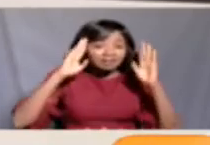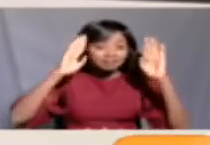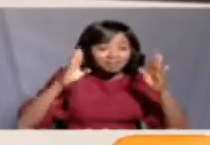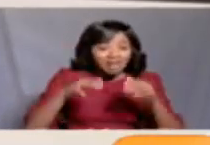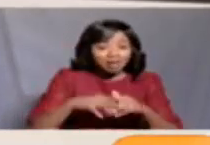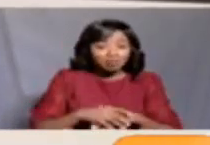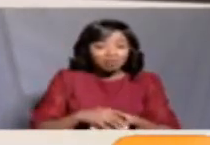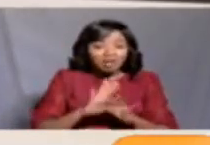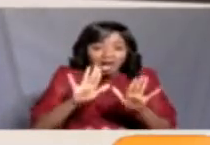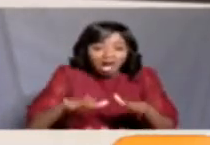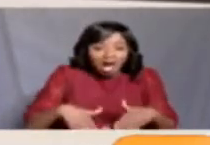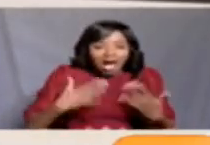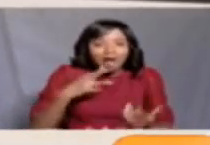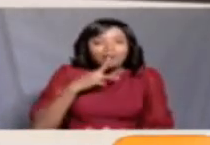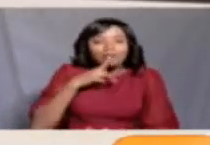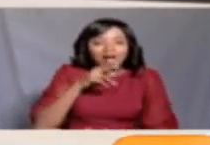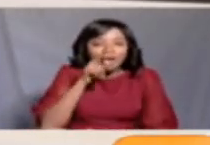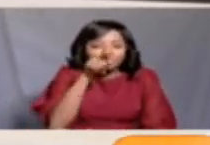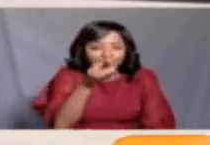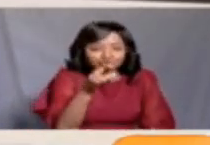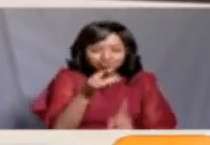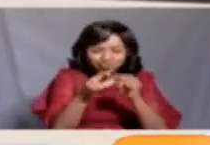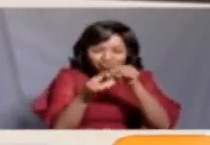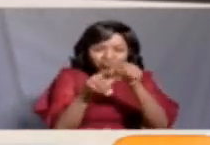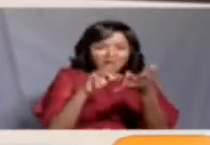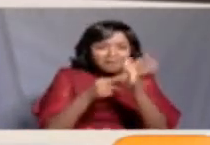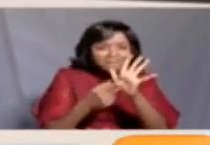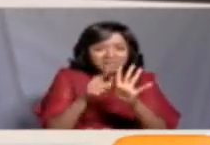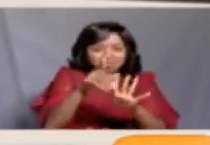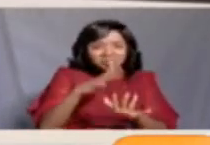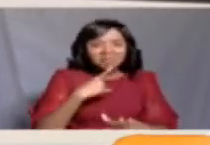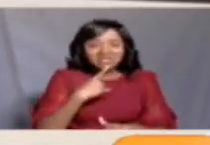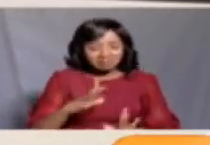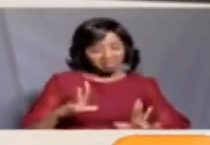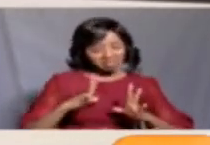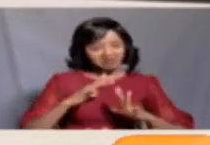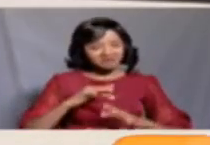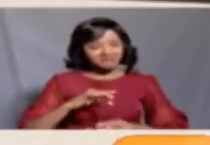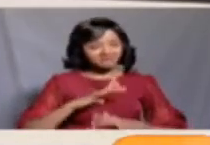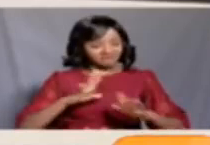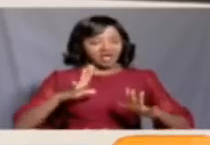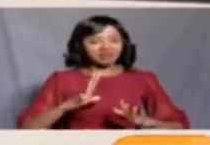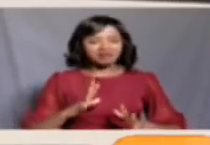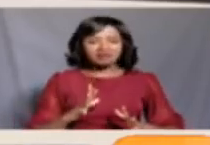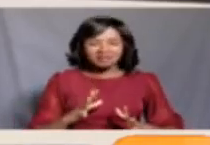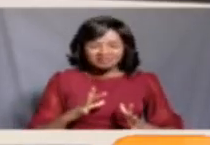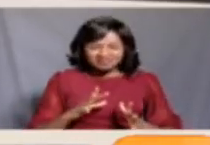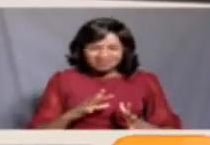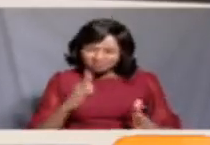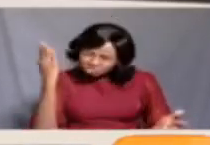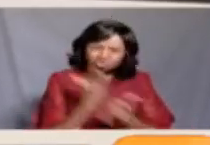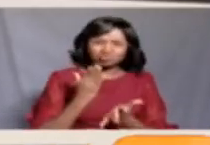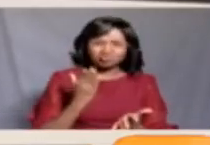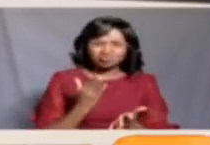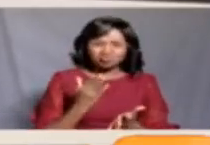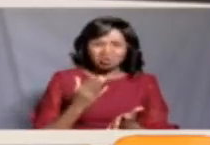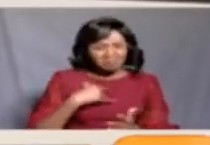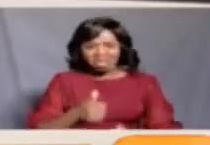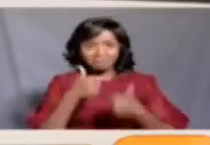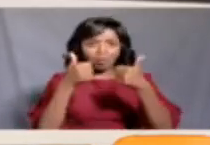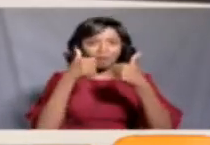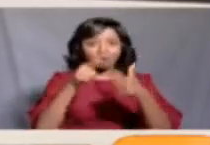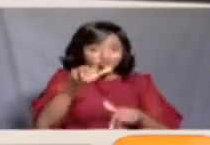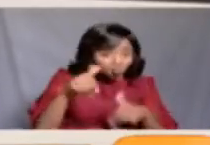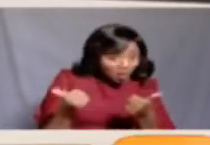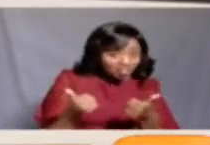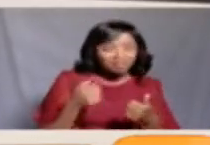is fine, and we're not fine. So the question is, next time when you ask someone, how are you, do you really mean it? We will start exercising